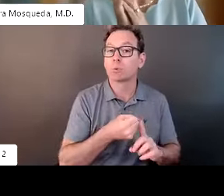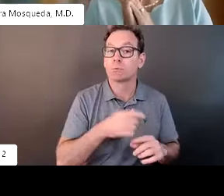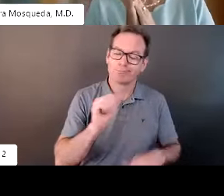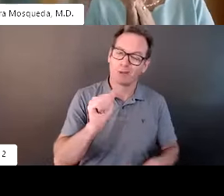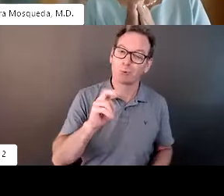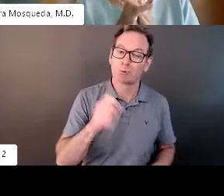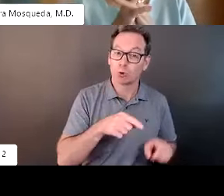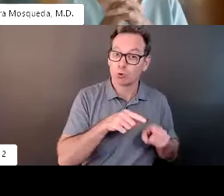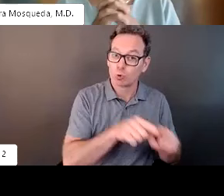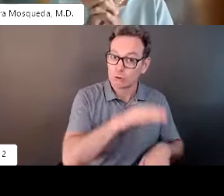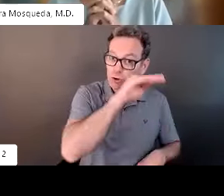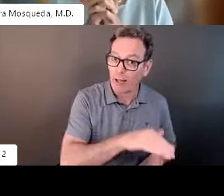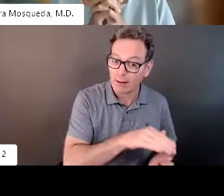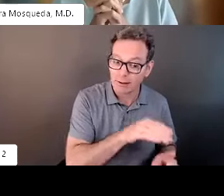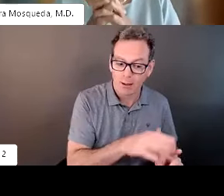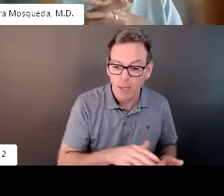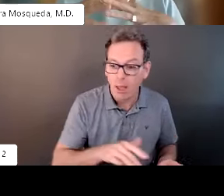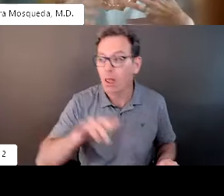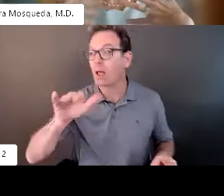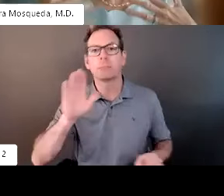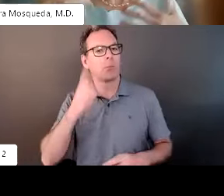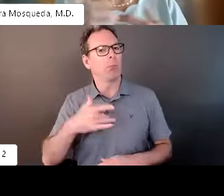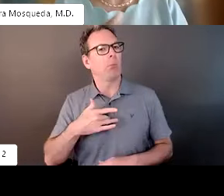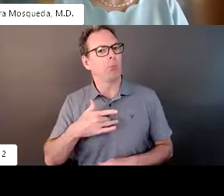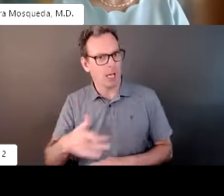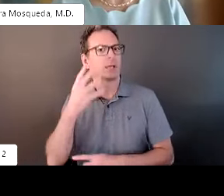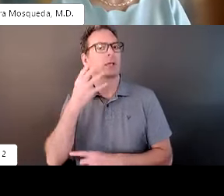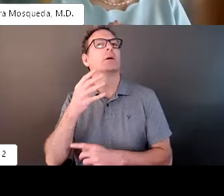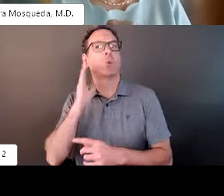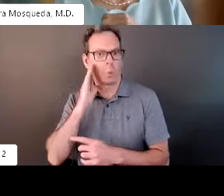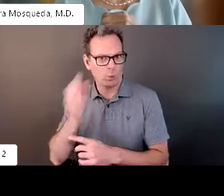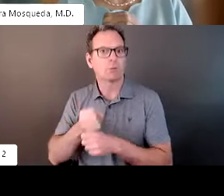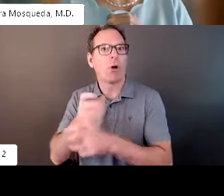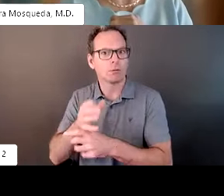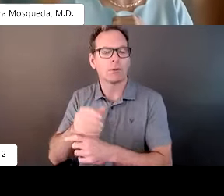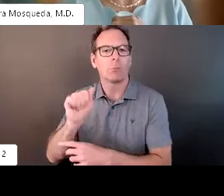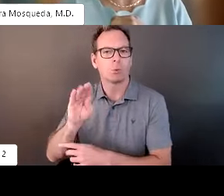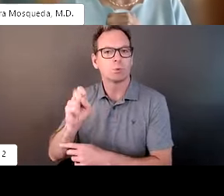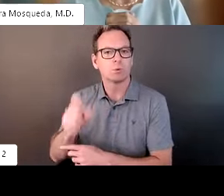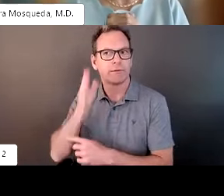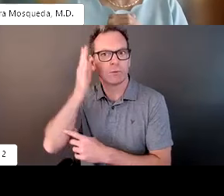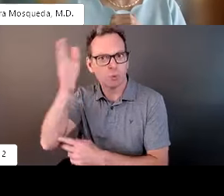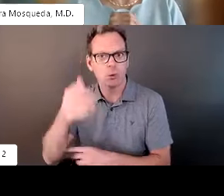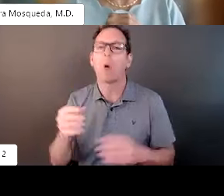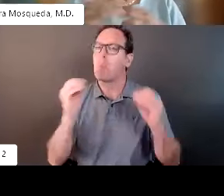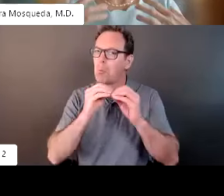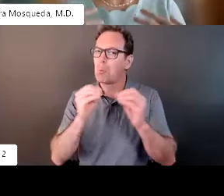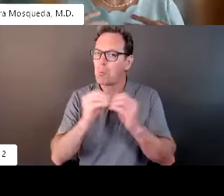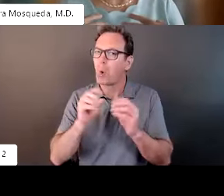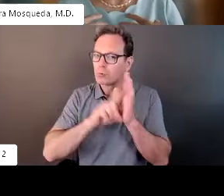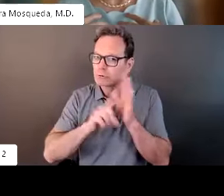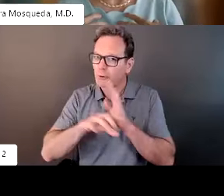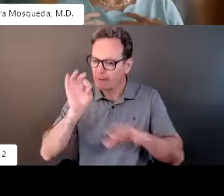unfortunately, more likely to be abusive. There's quite a bit of literature coming out about this now, but certainly